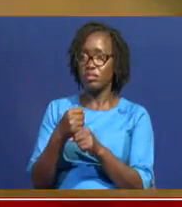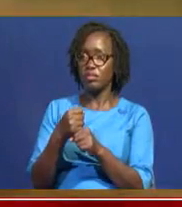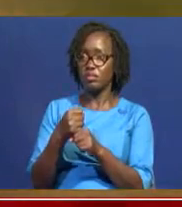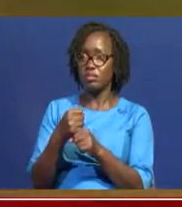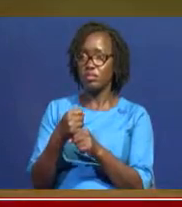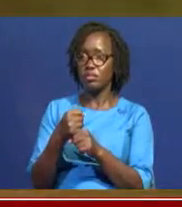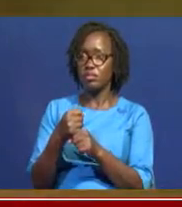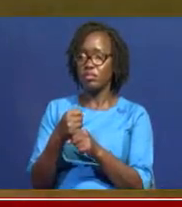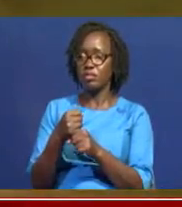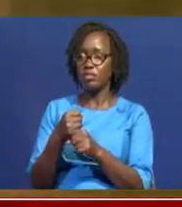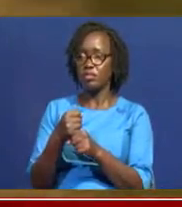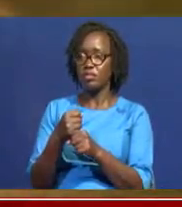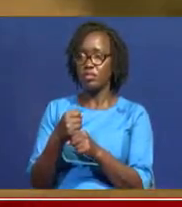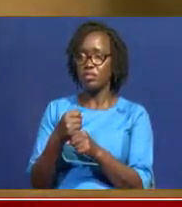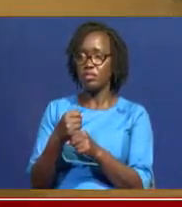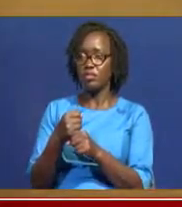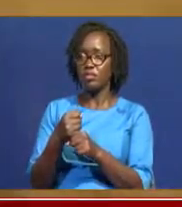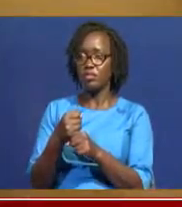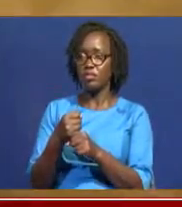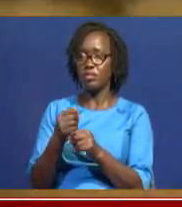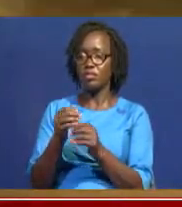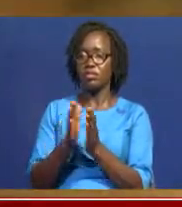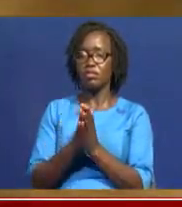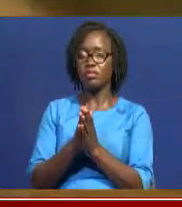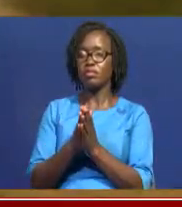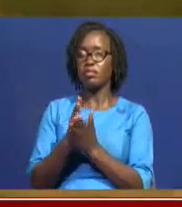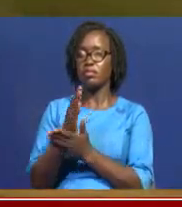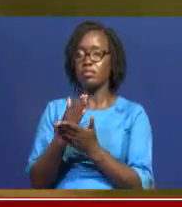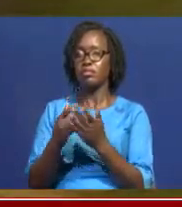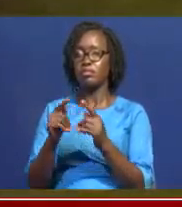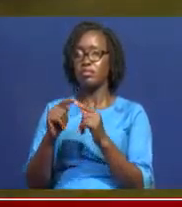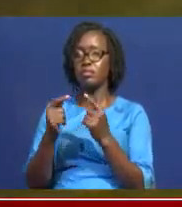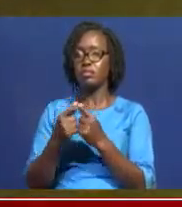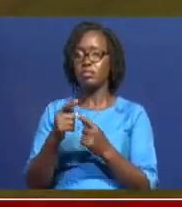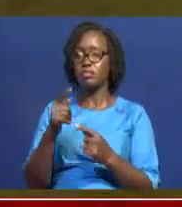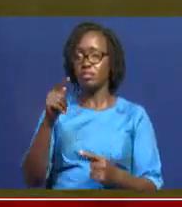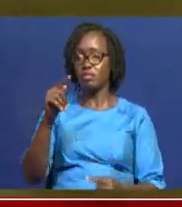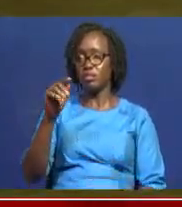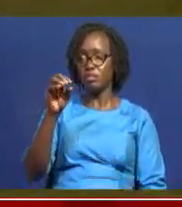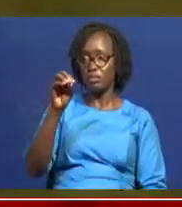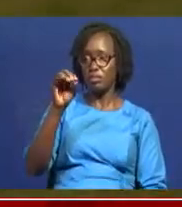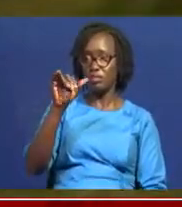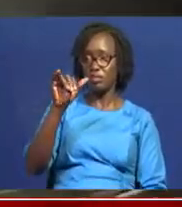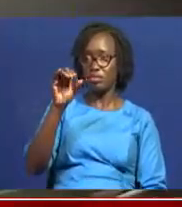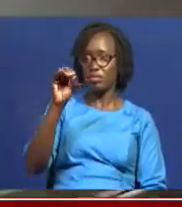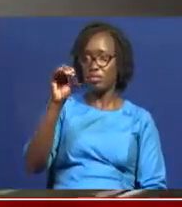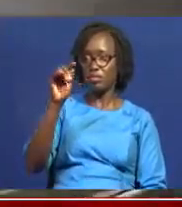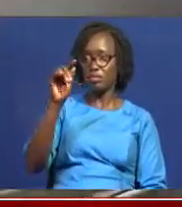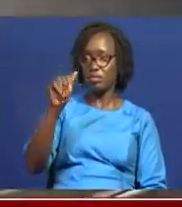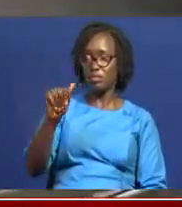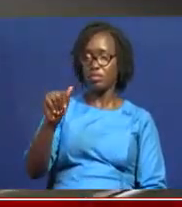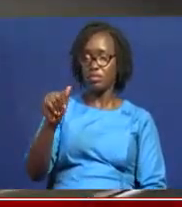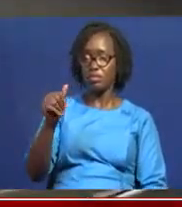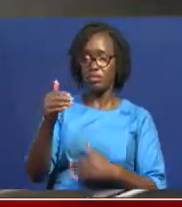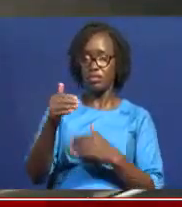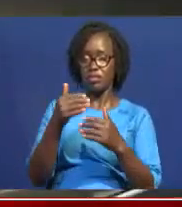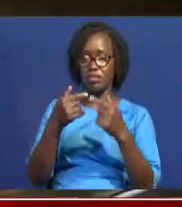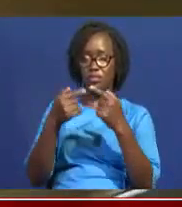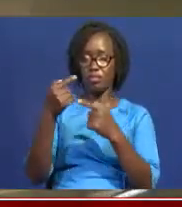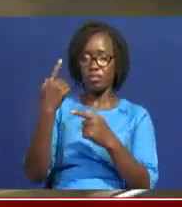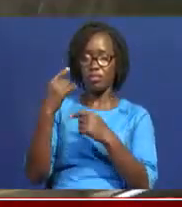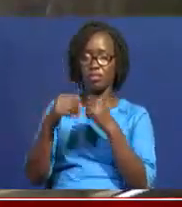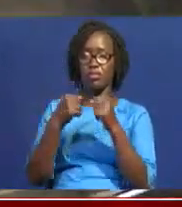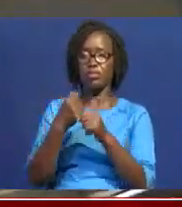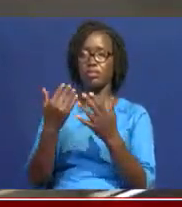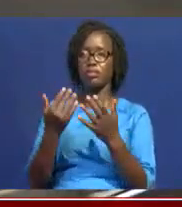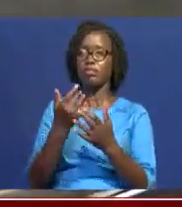World Rally Champion faces part-time for Toyota and beat Kairo Van Pera in a close battle for the win last year. Now the